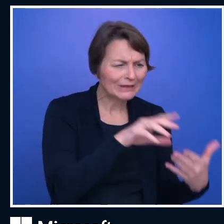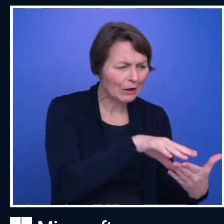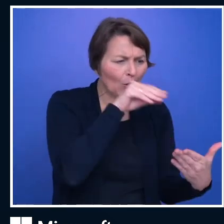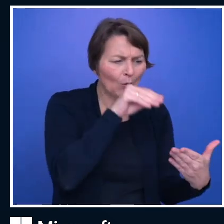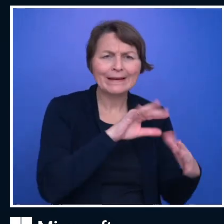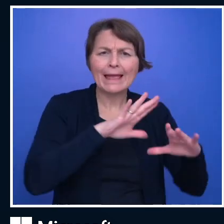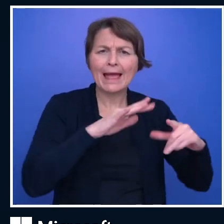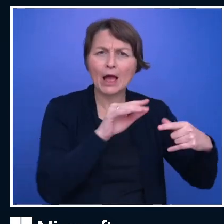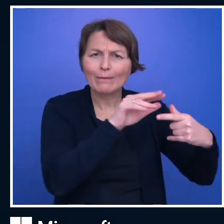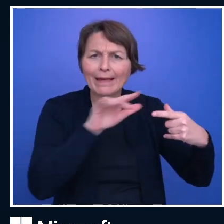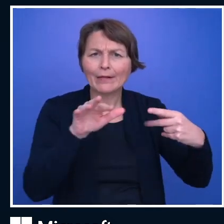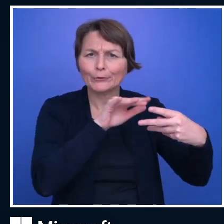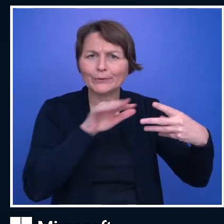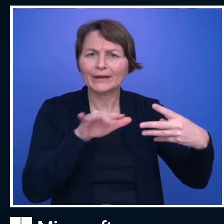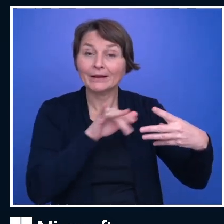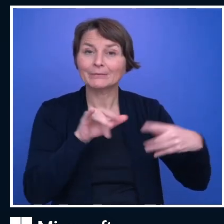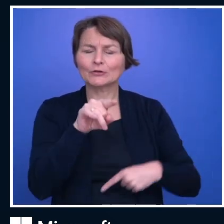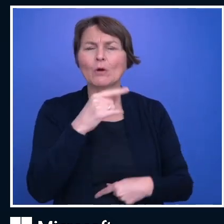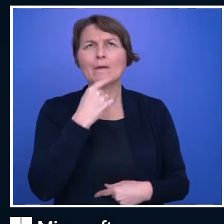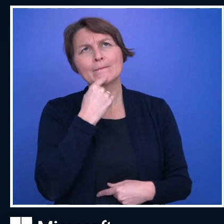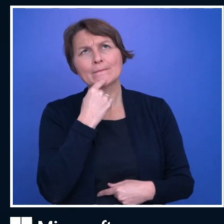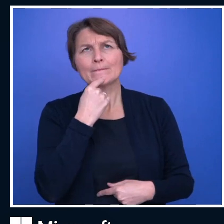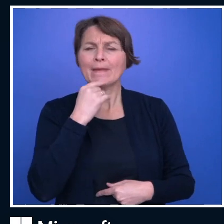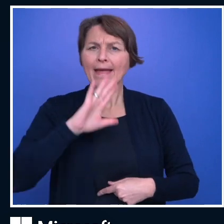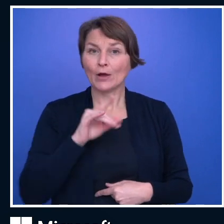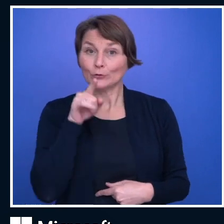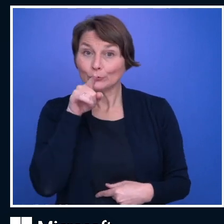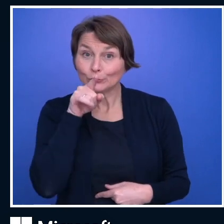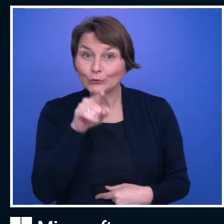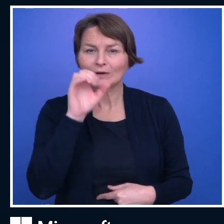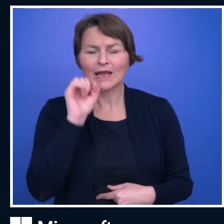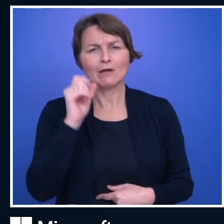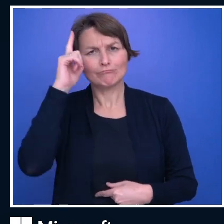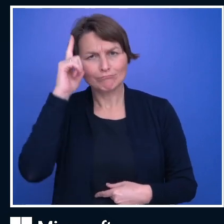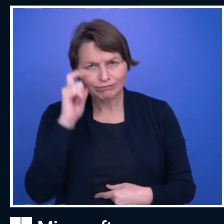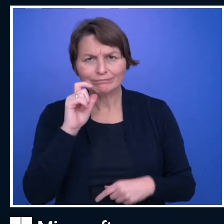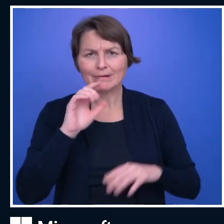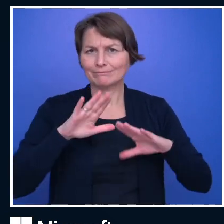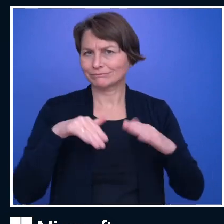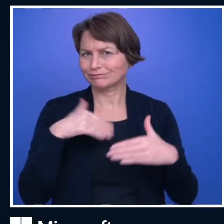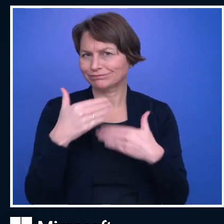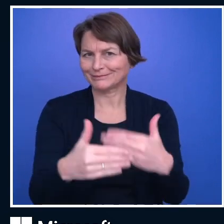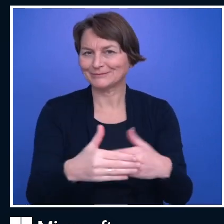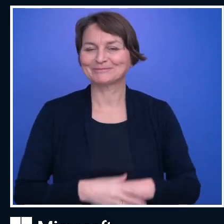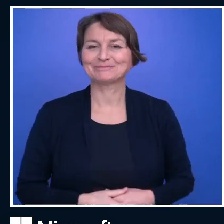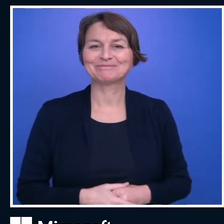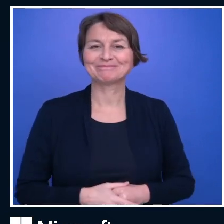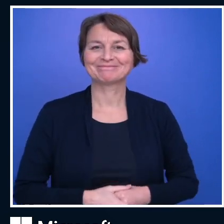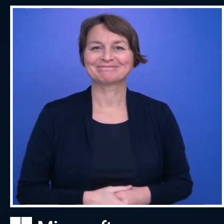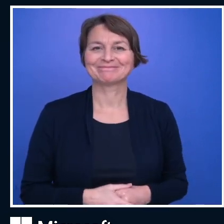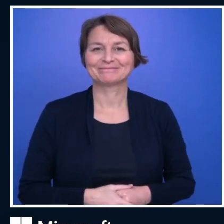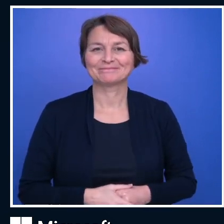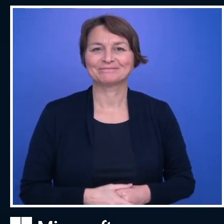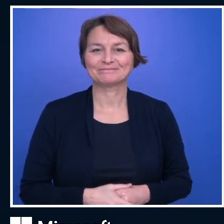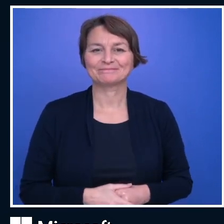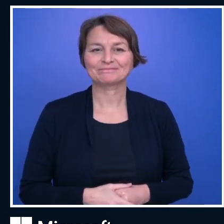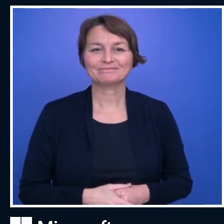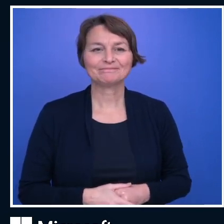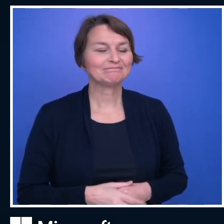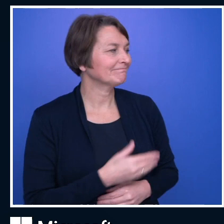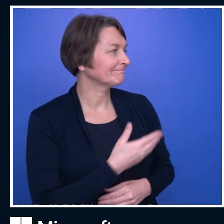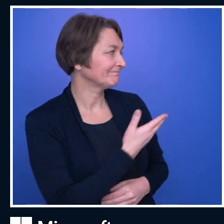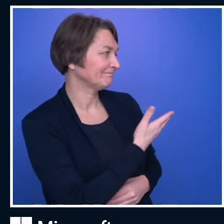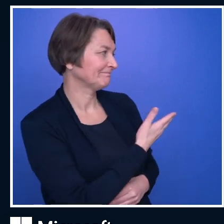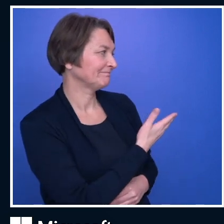of machine learning and AI. So let's dive right into it without further ado. So we have three types of